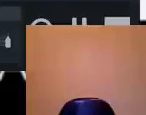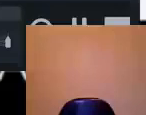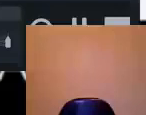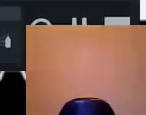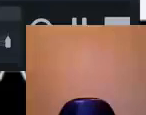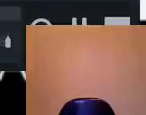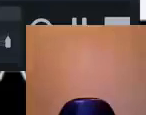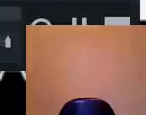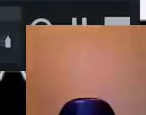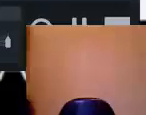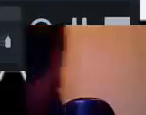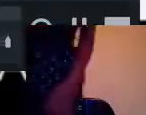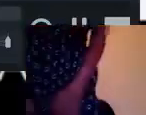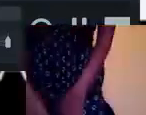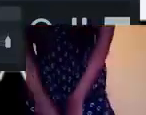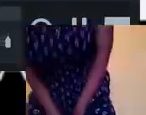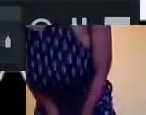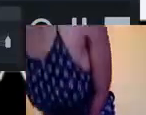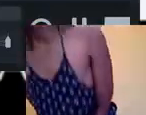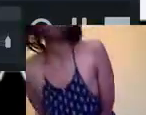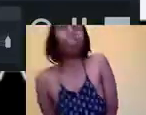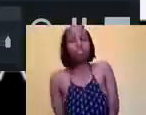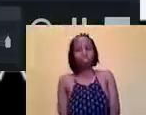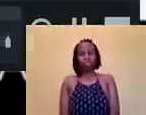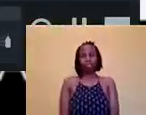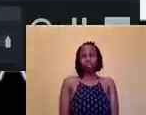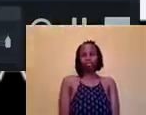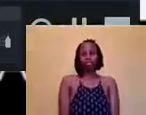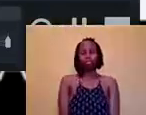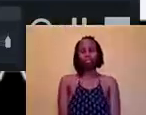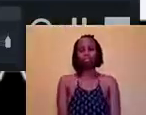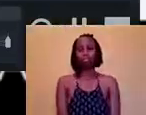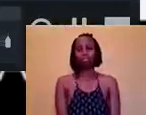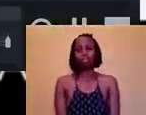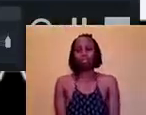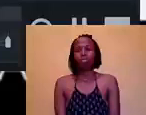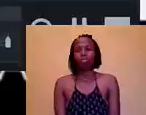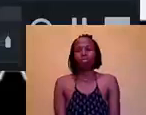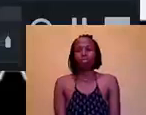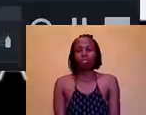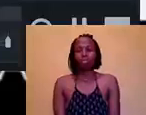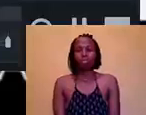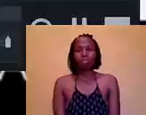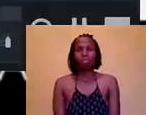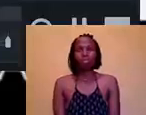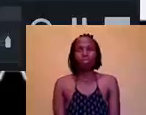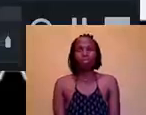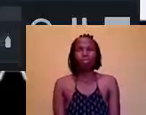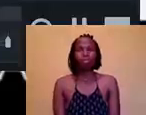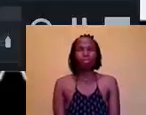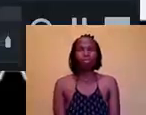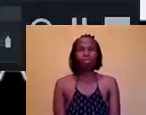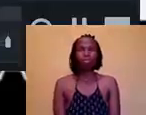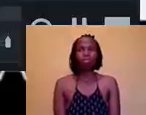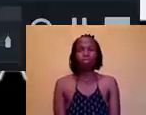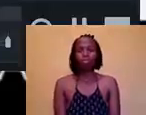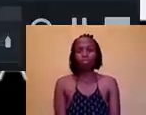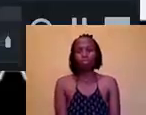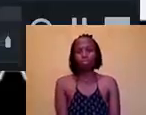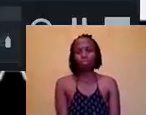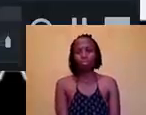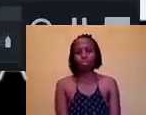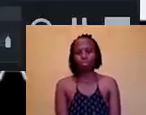correctly. And then the last question on this page is, do I have to use the stationery provided by Unisa? No, of course